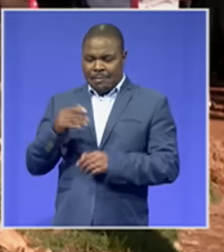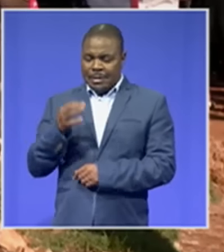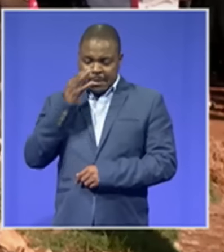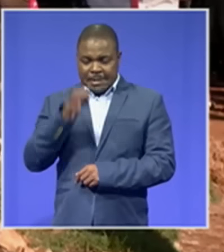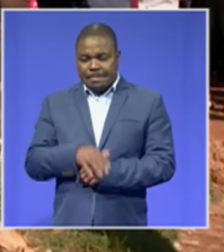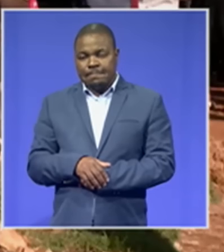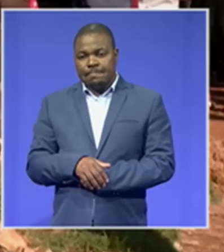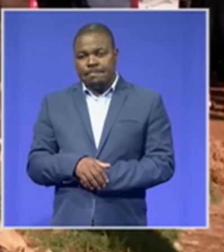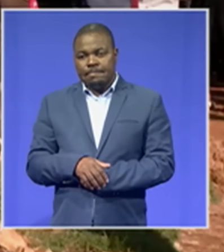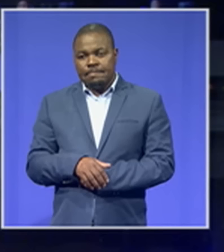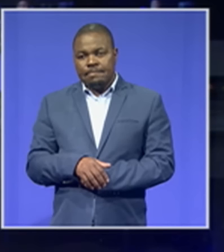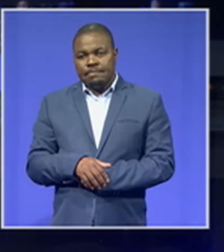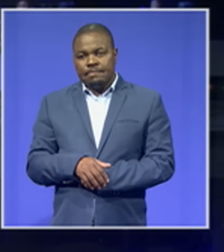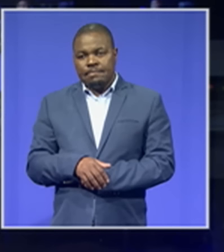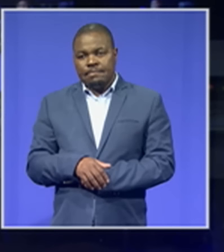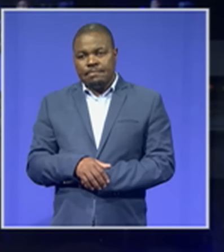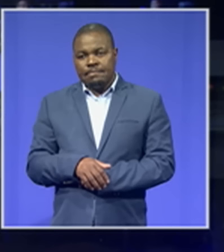ba tla